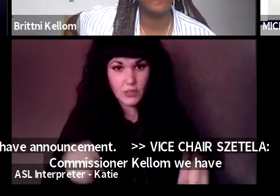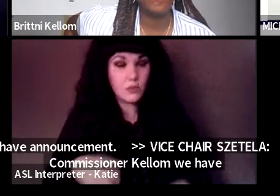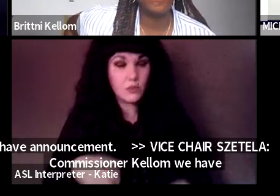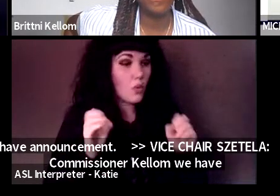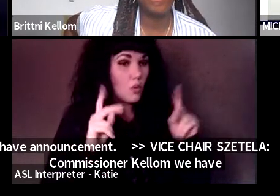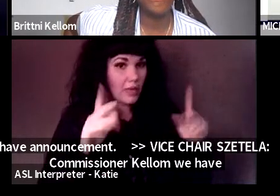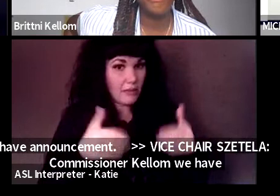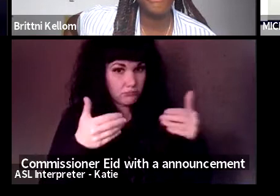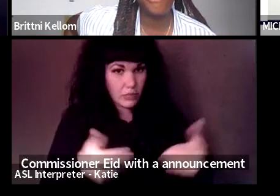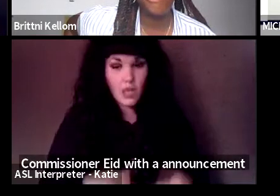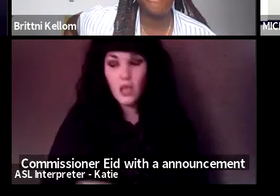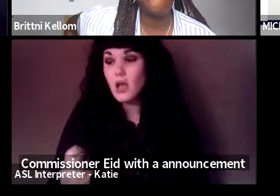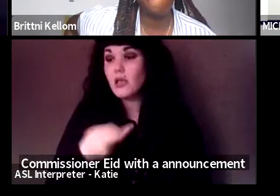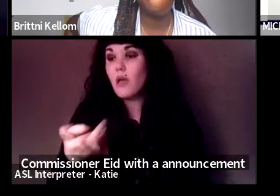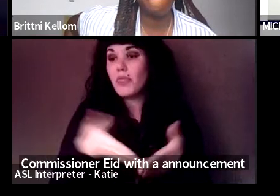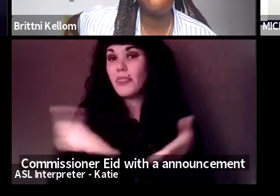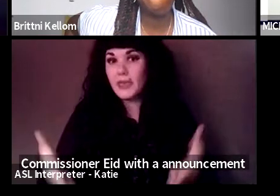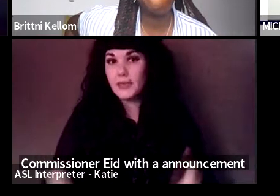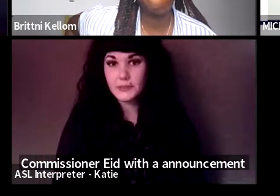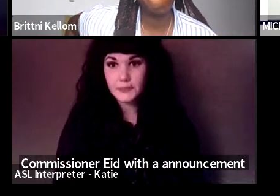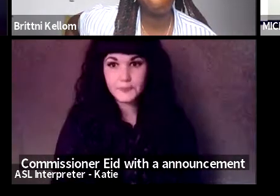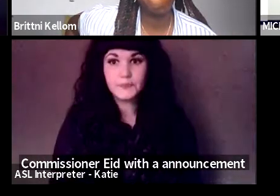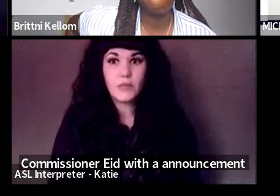Okay, couple things. On